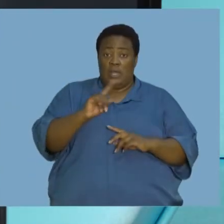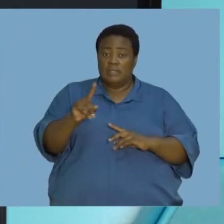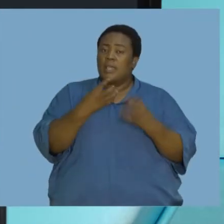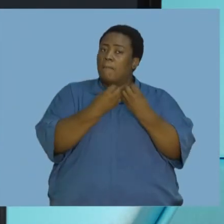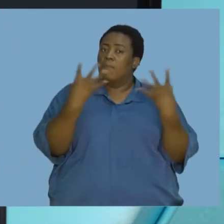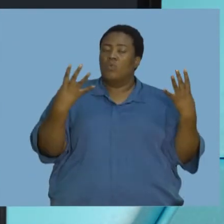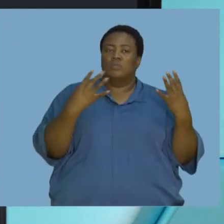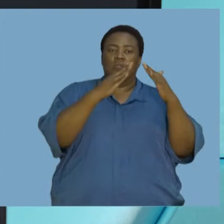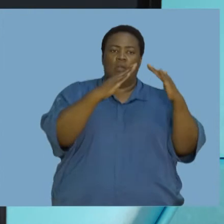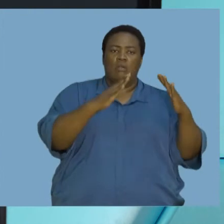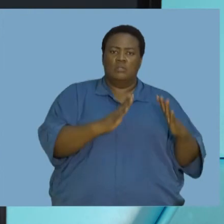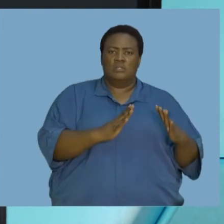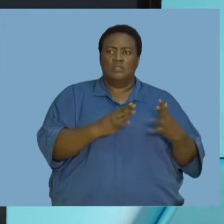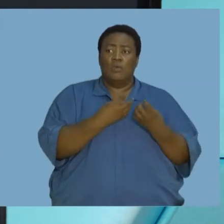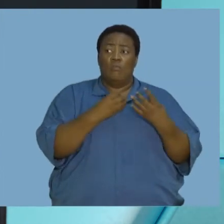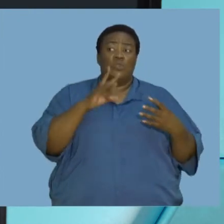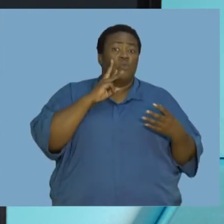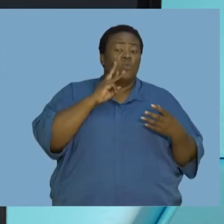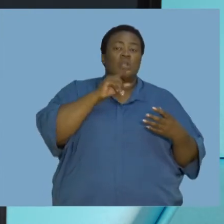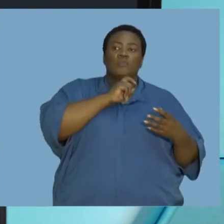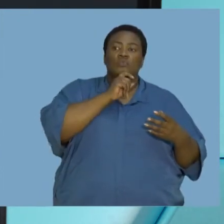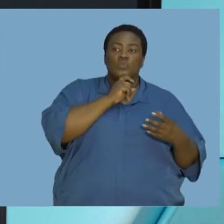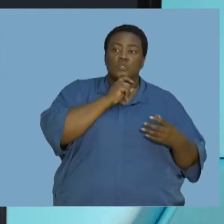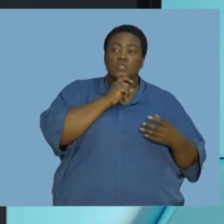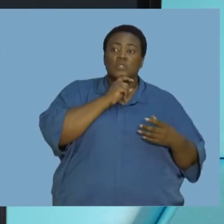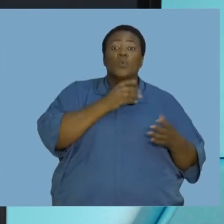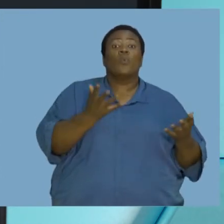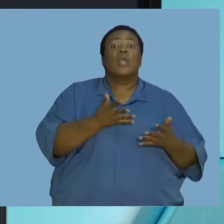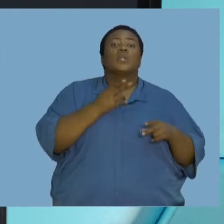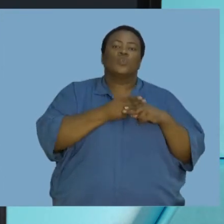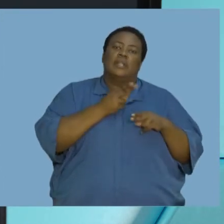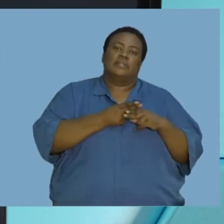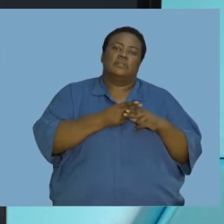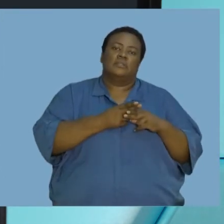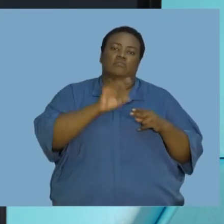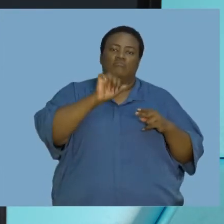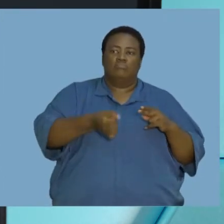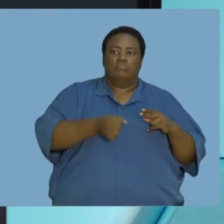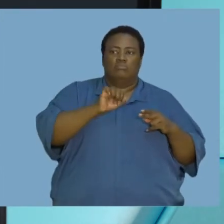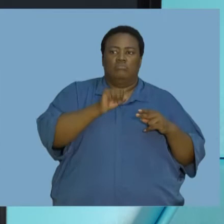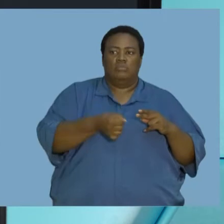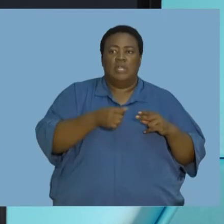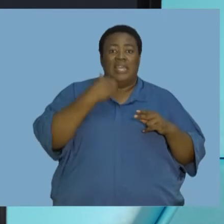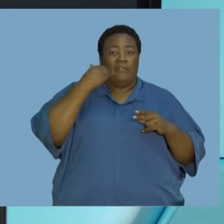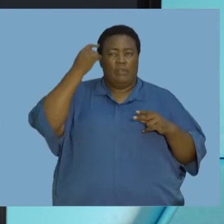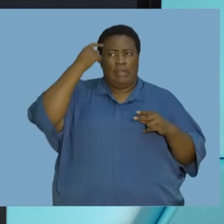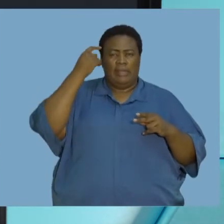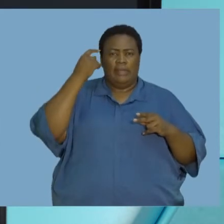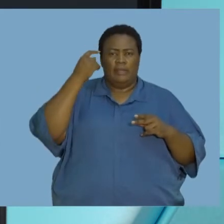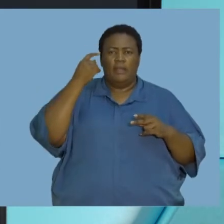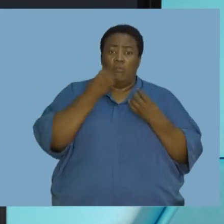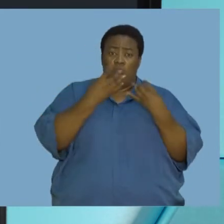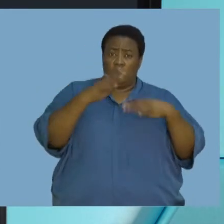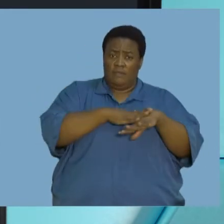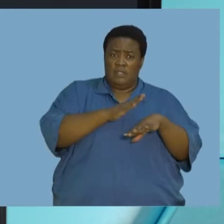most households, the most amount of water that is being used is for the flushing of our toilets. And if you think and reflect on that, often